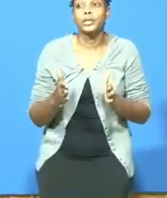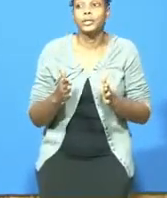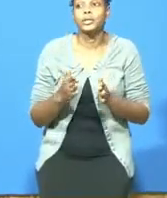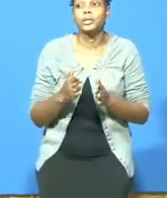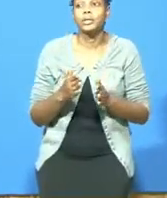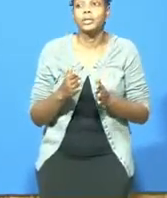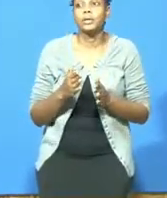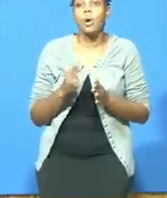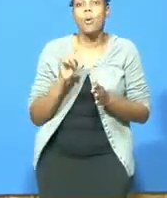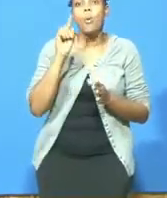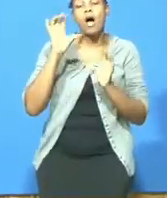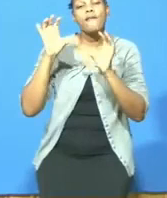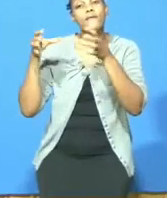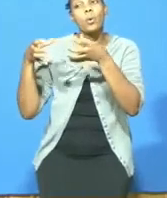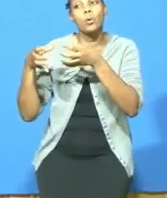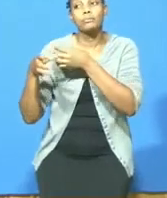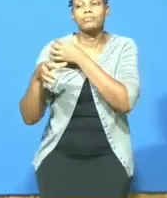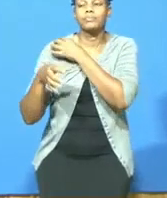one